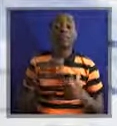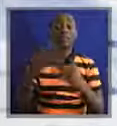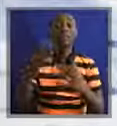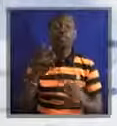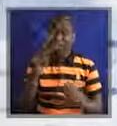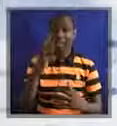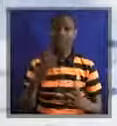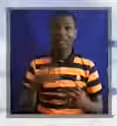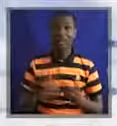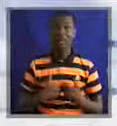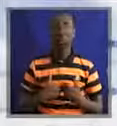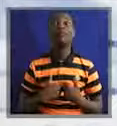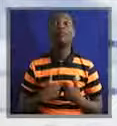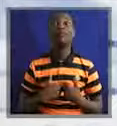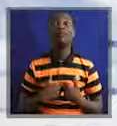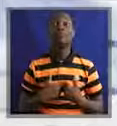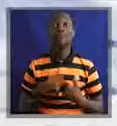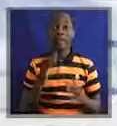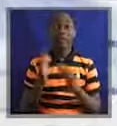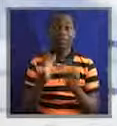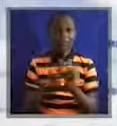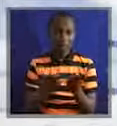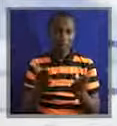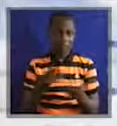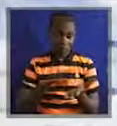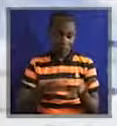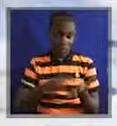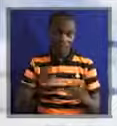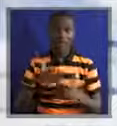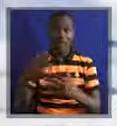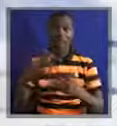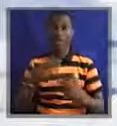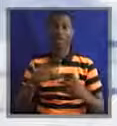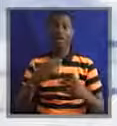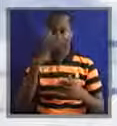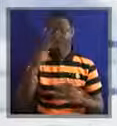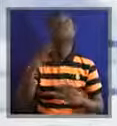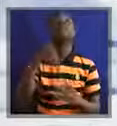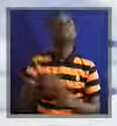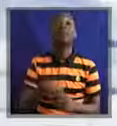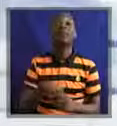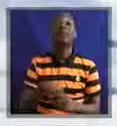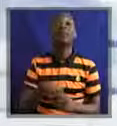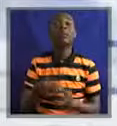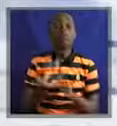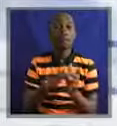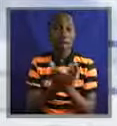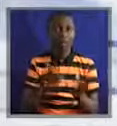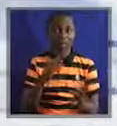curses a wo ken kan bible no a wo be hunu ana? Holy scripture no say